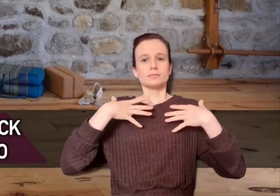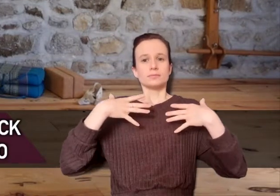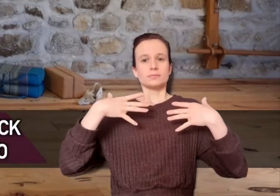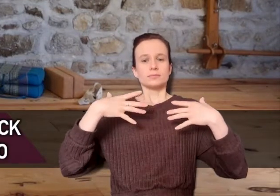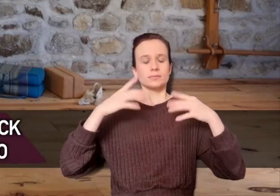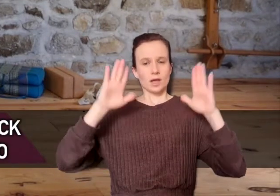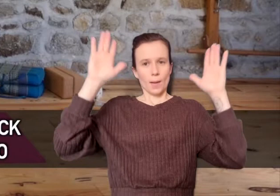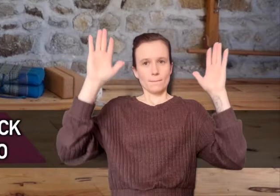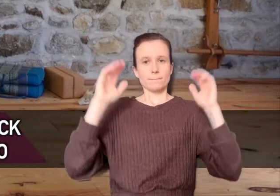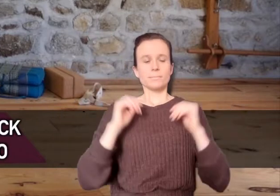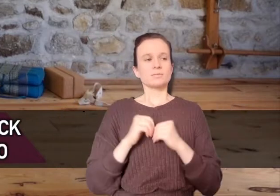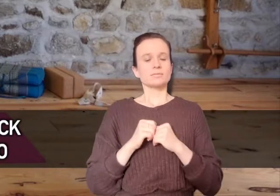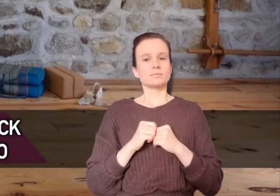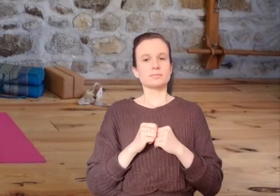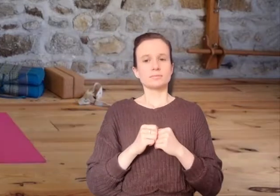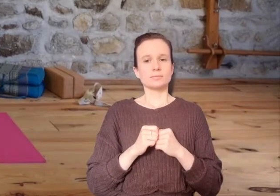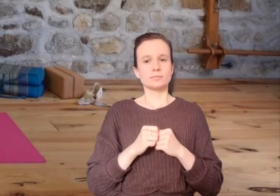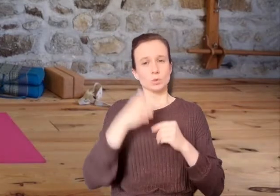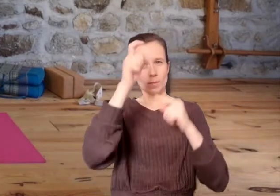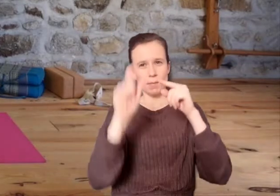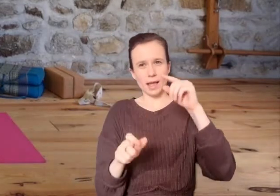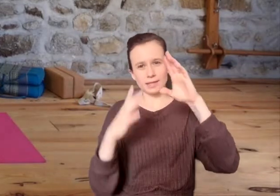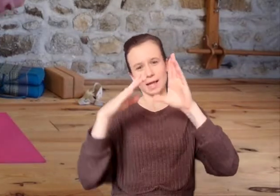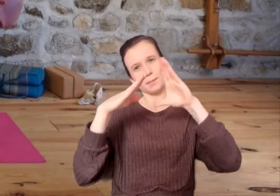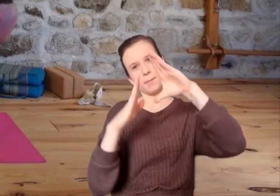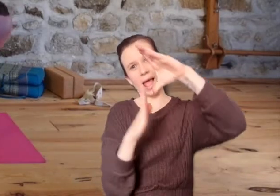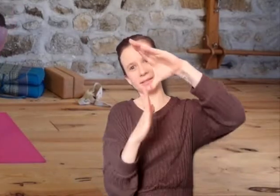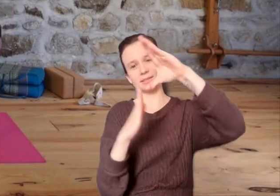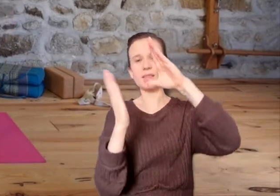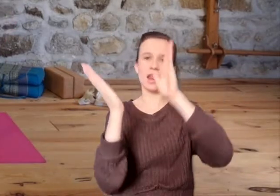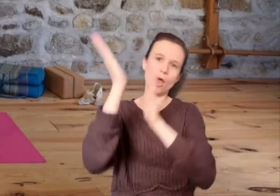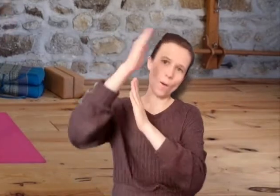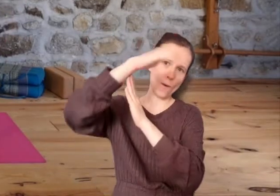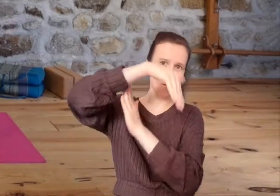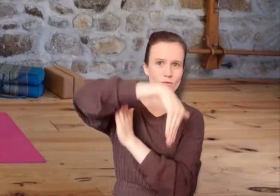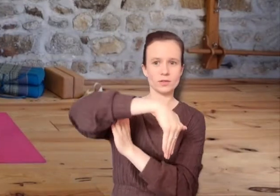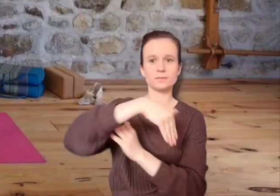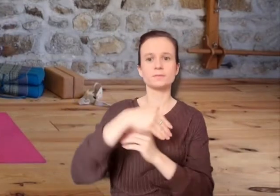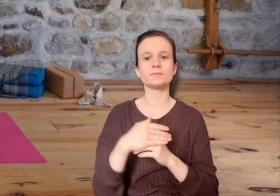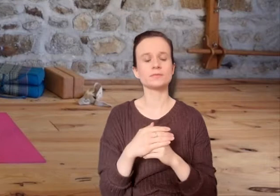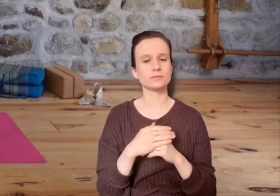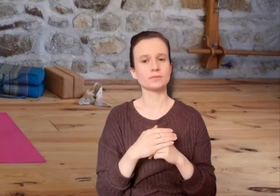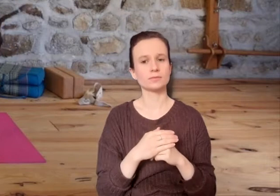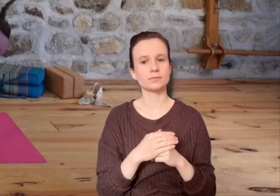bend if you want. And exhale to hang all the way over to the floor.